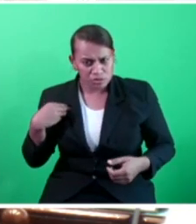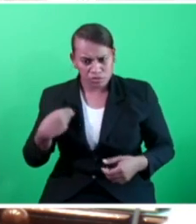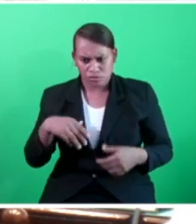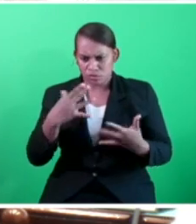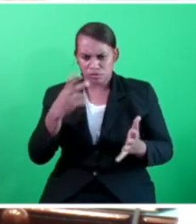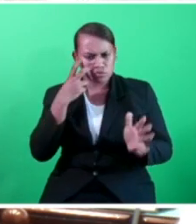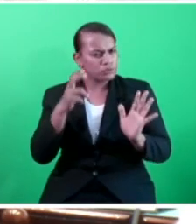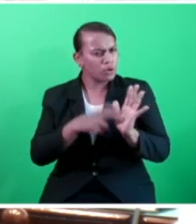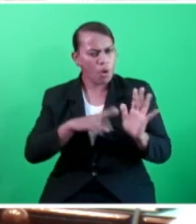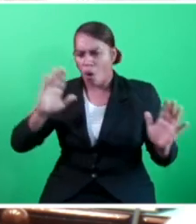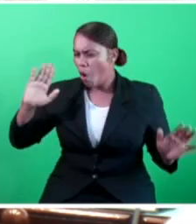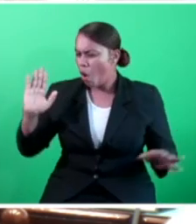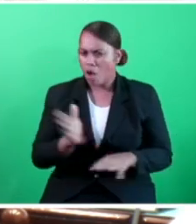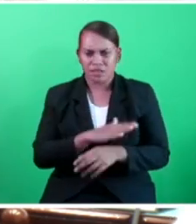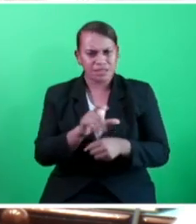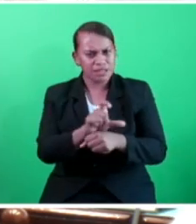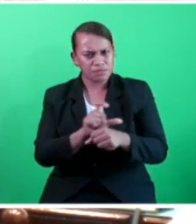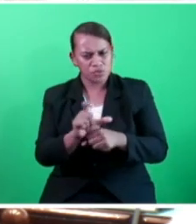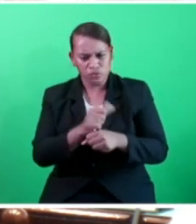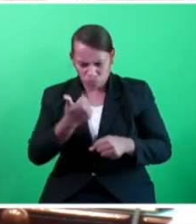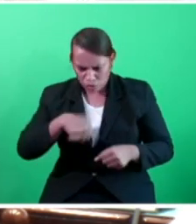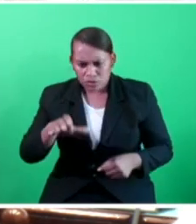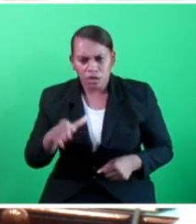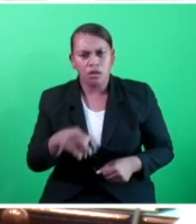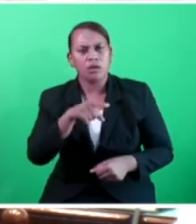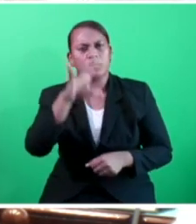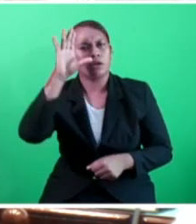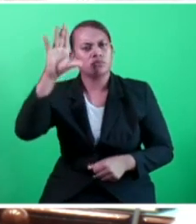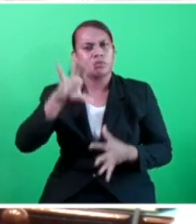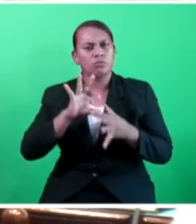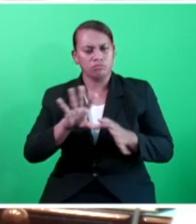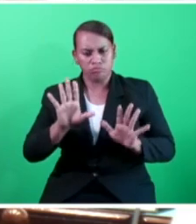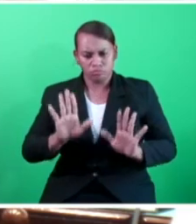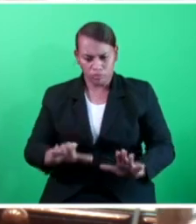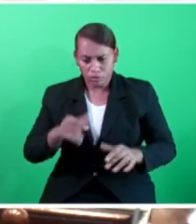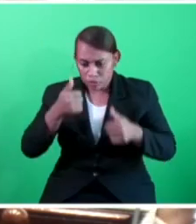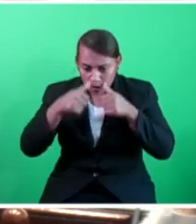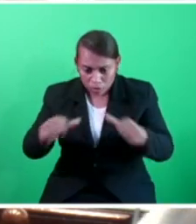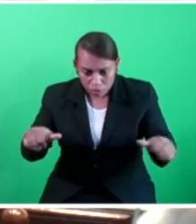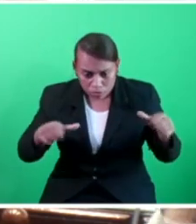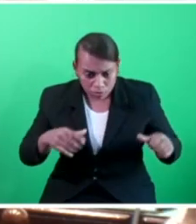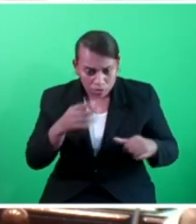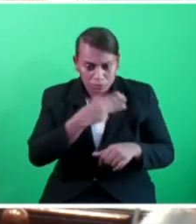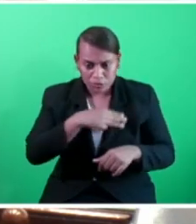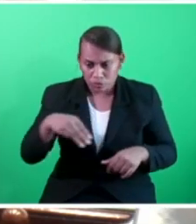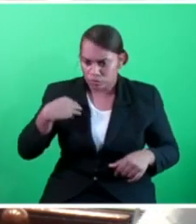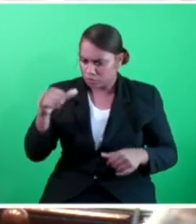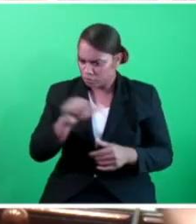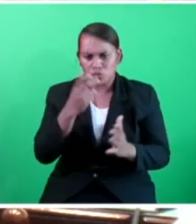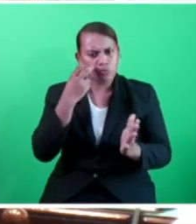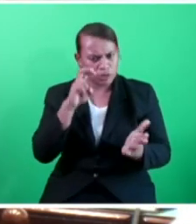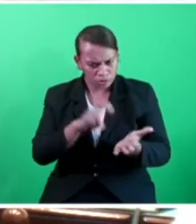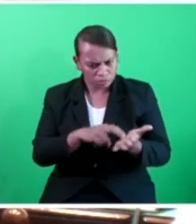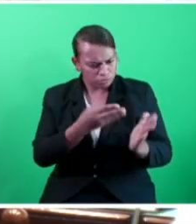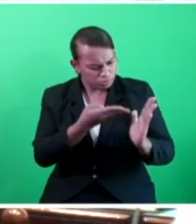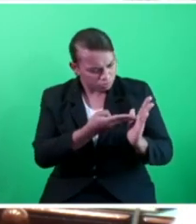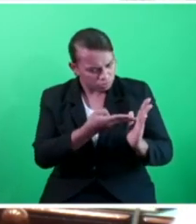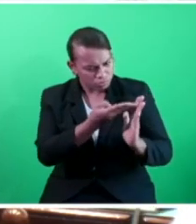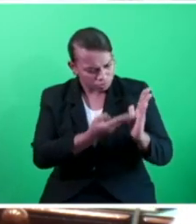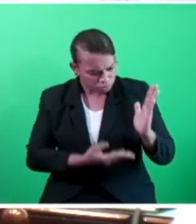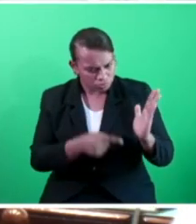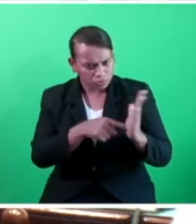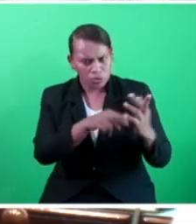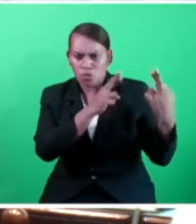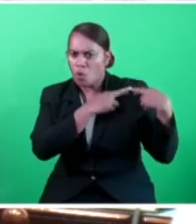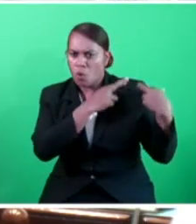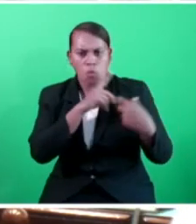in the country. And agriculture ministry holds register, and agriculture ministry decides which chemicals